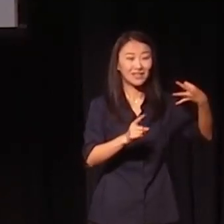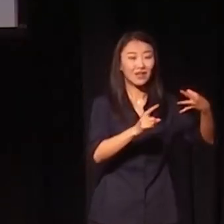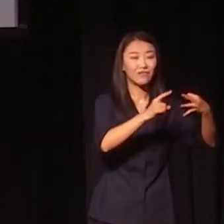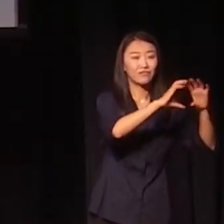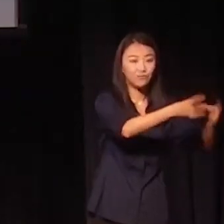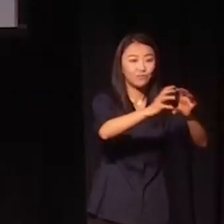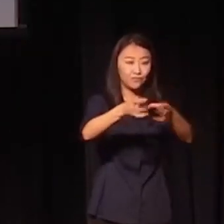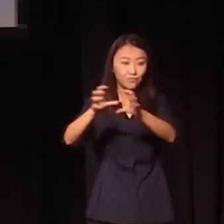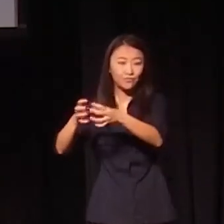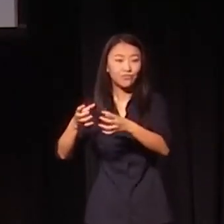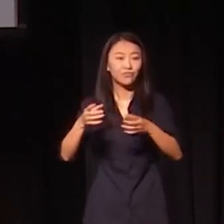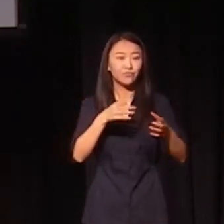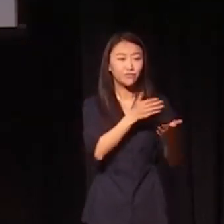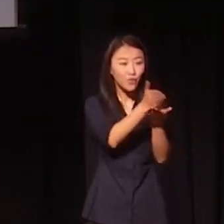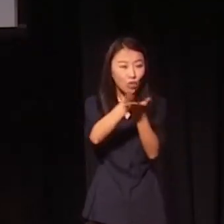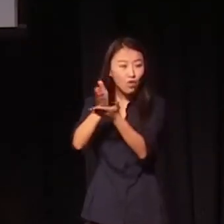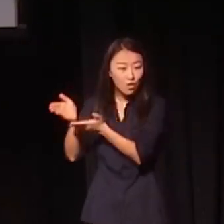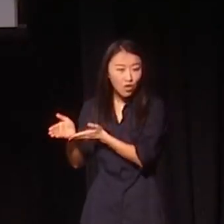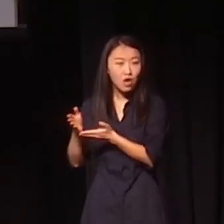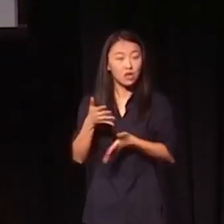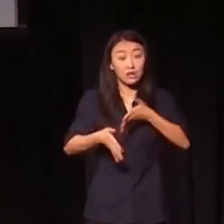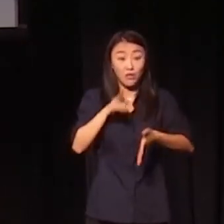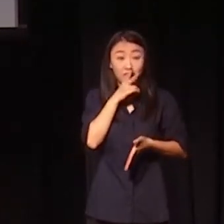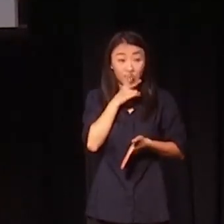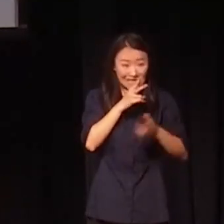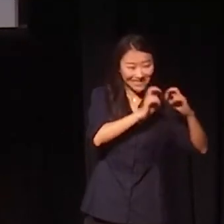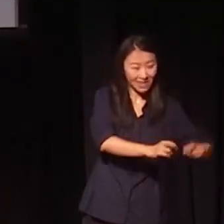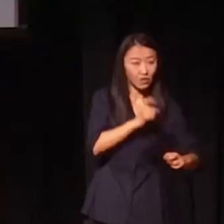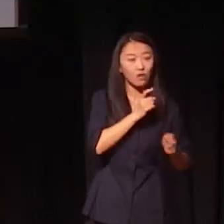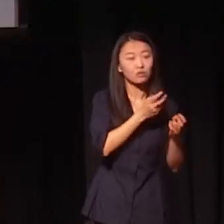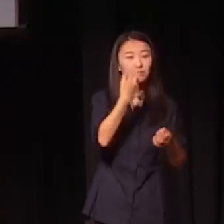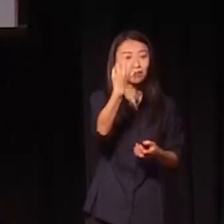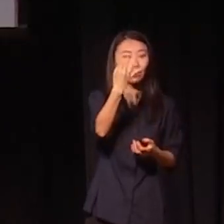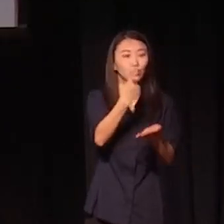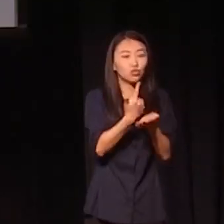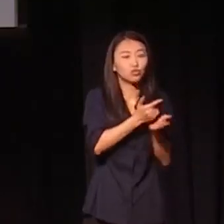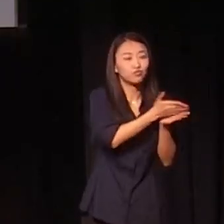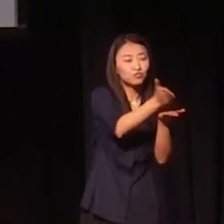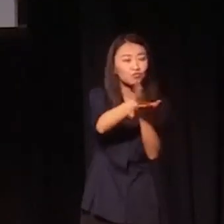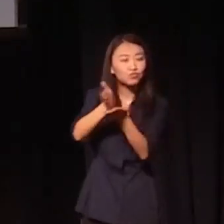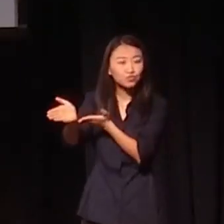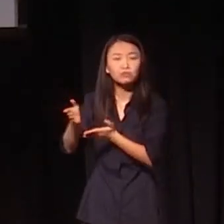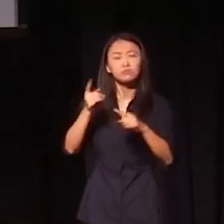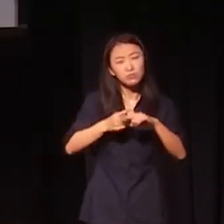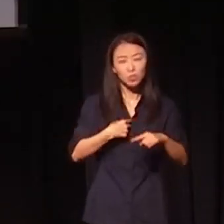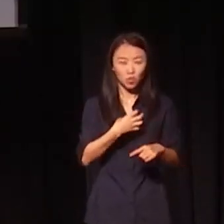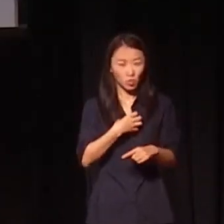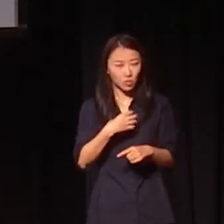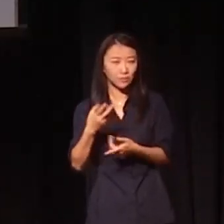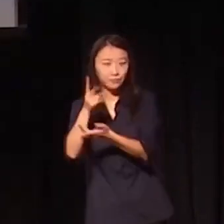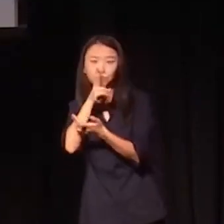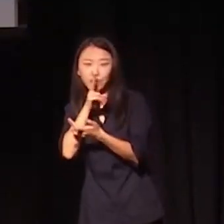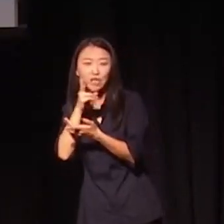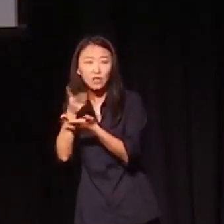interpreting, intercultural mediation or sign language interpreting research. And I think these concepts also apply to translation and interpreting